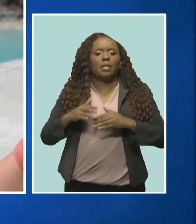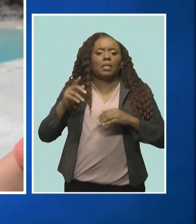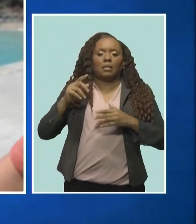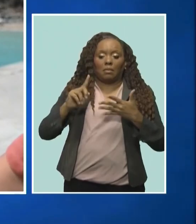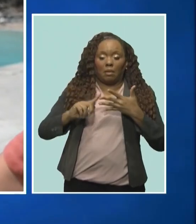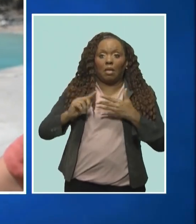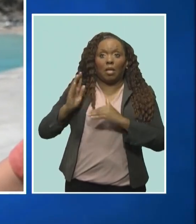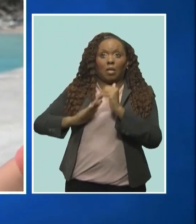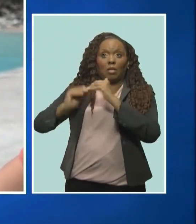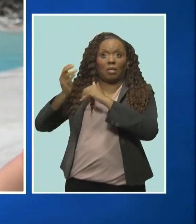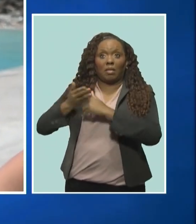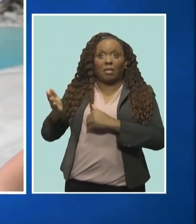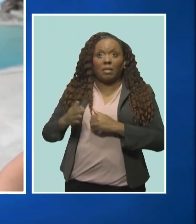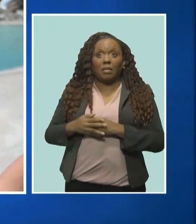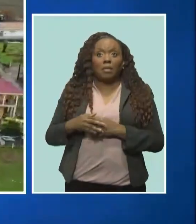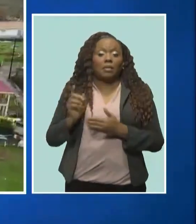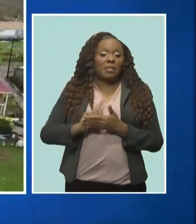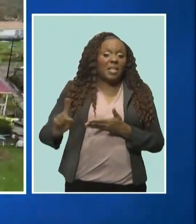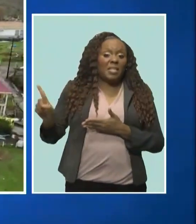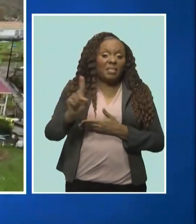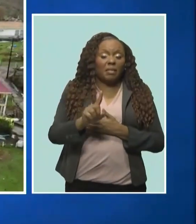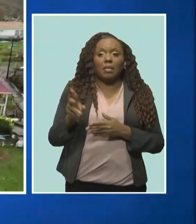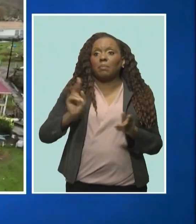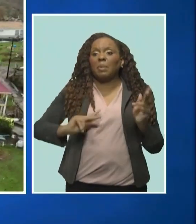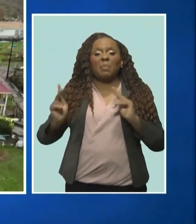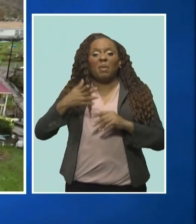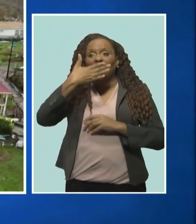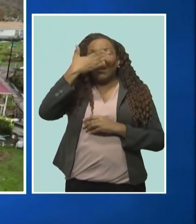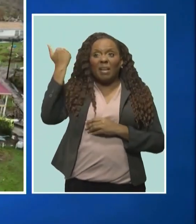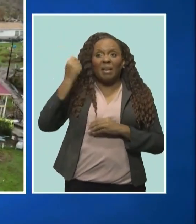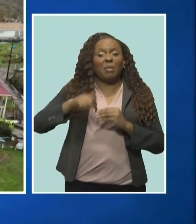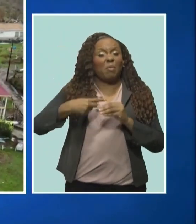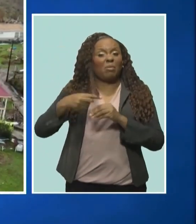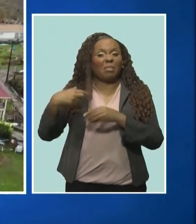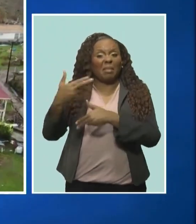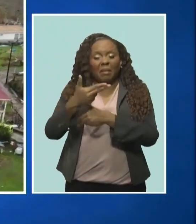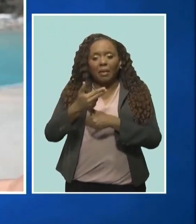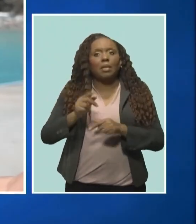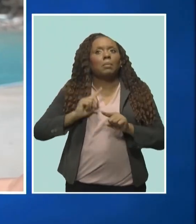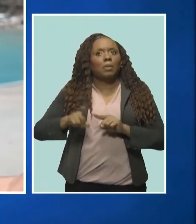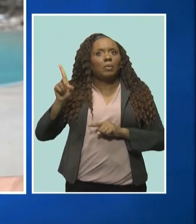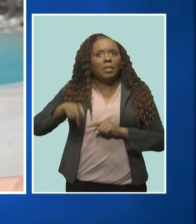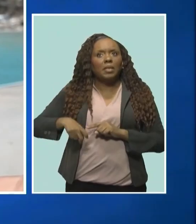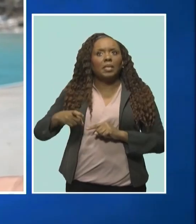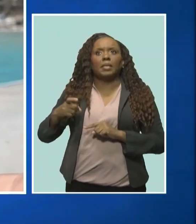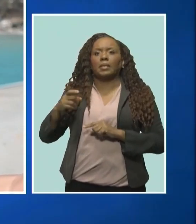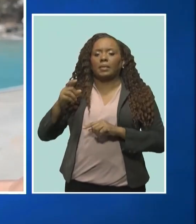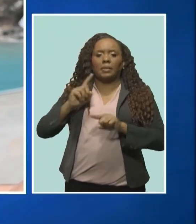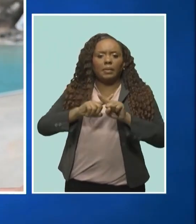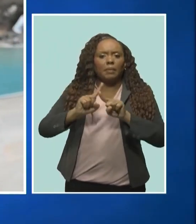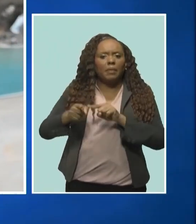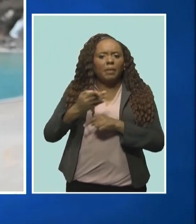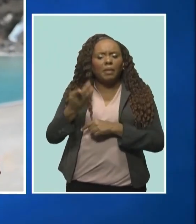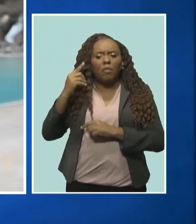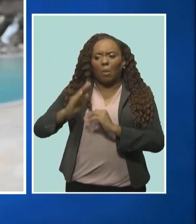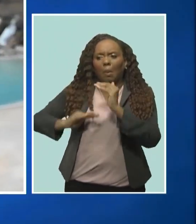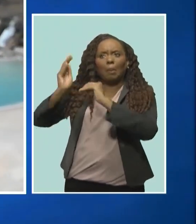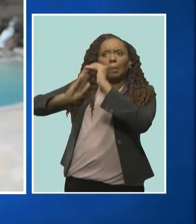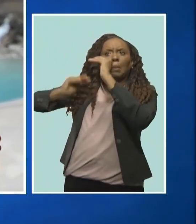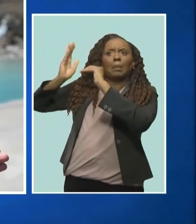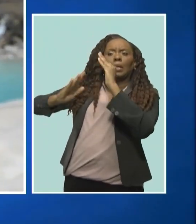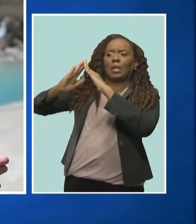now, people are going to forget about this hurricane. They're going to look at another war. We need sheet metal. We need plywood, enough